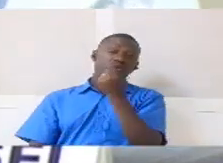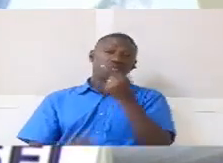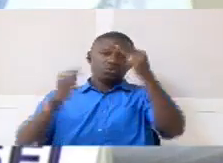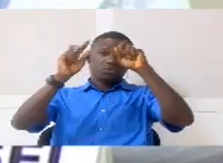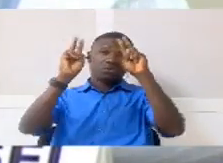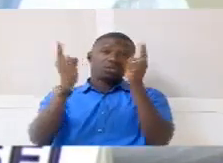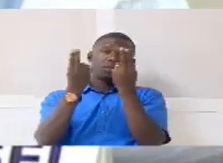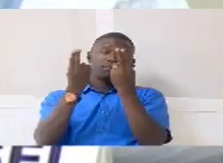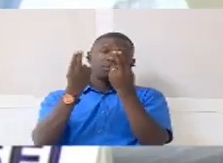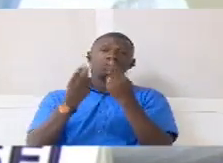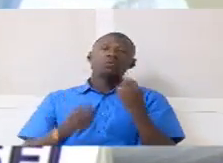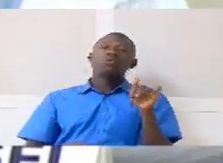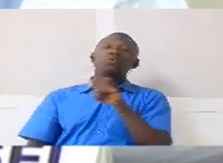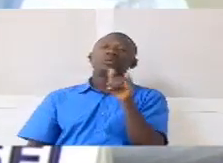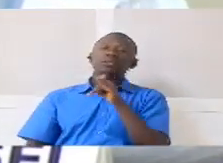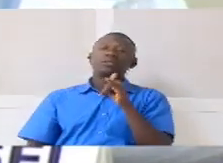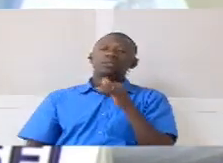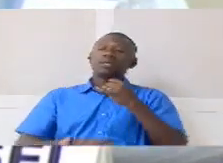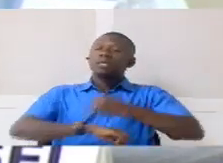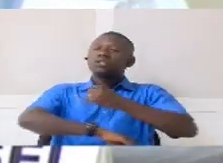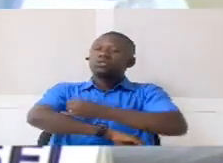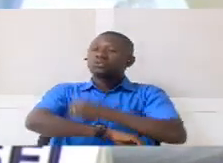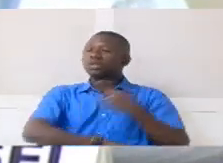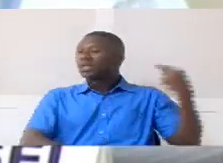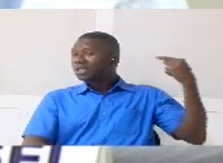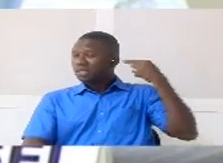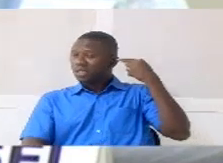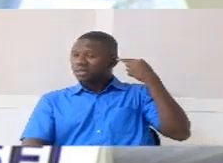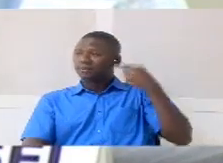which is the institutional hearing on